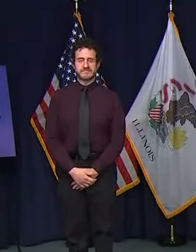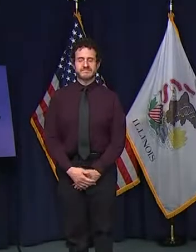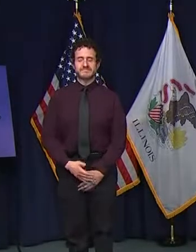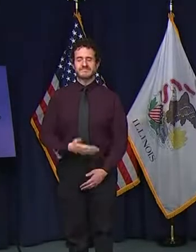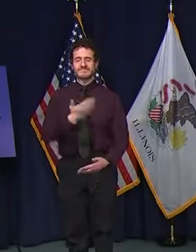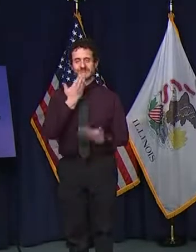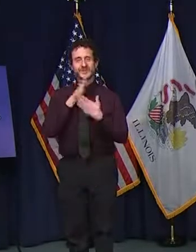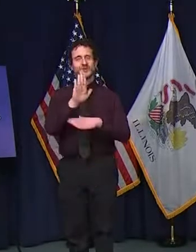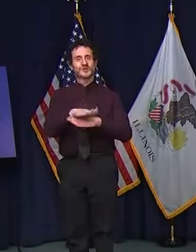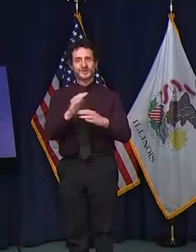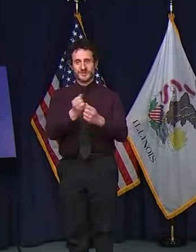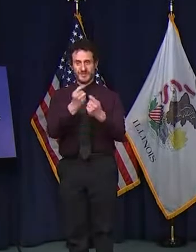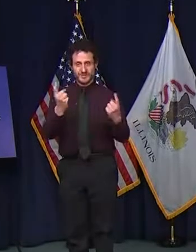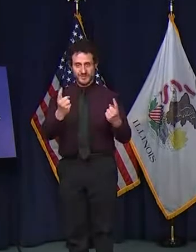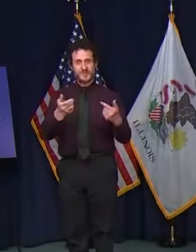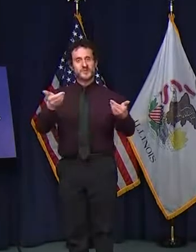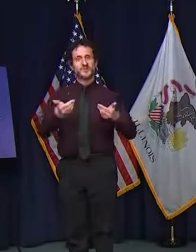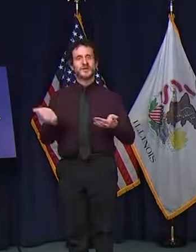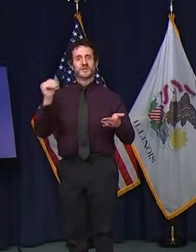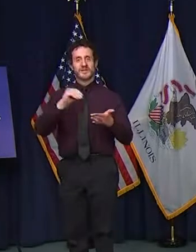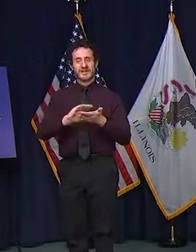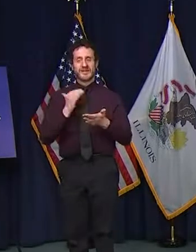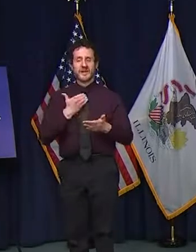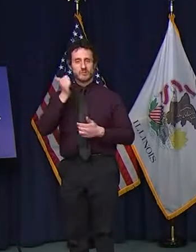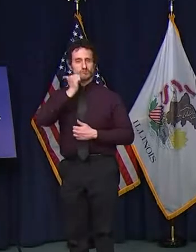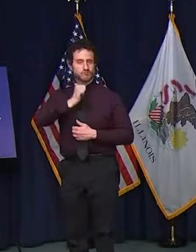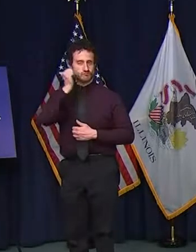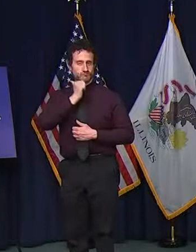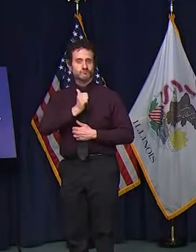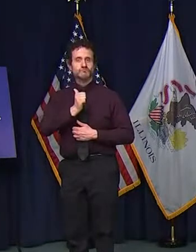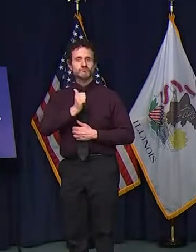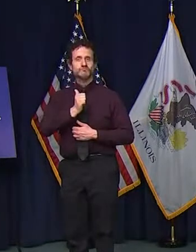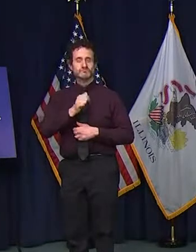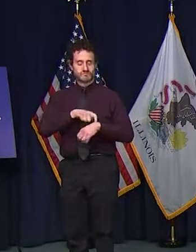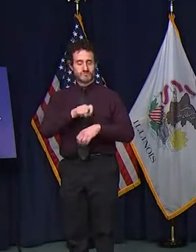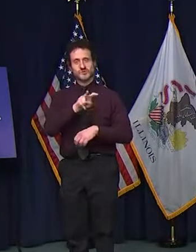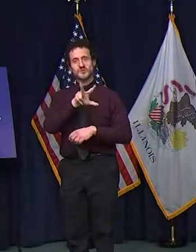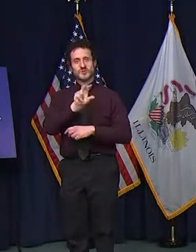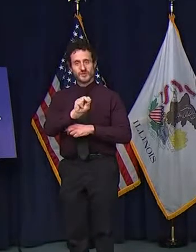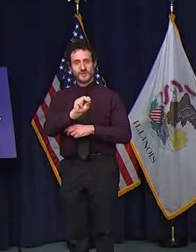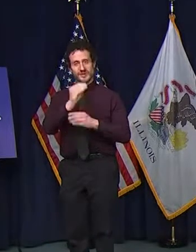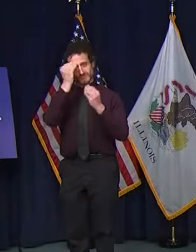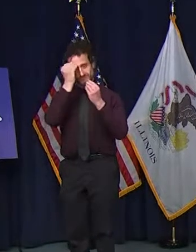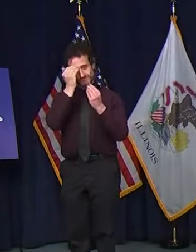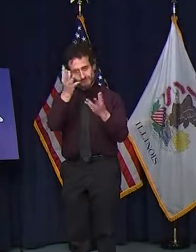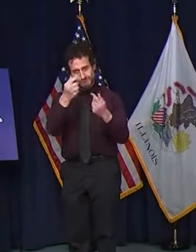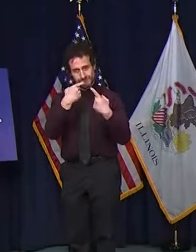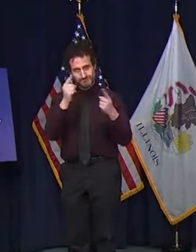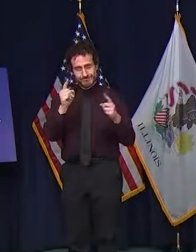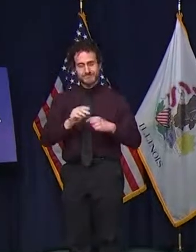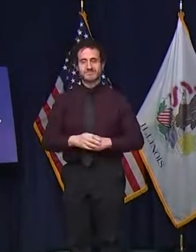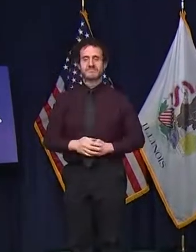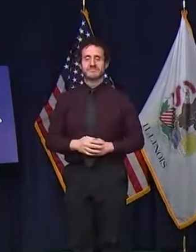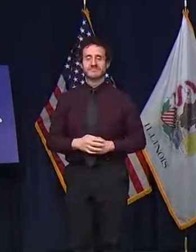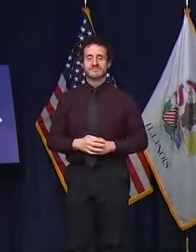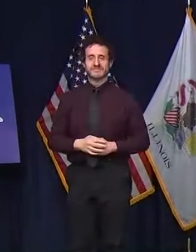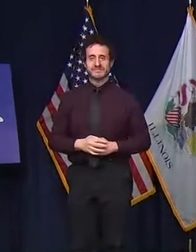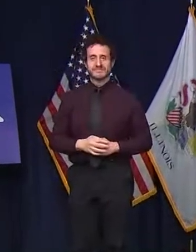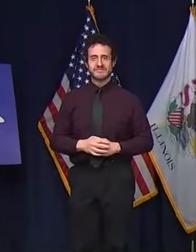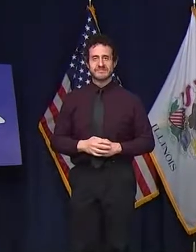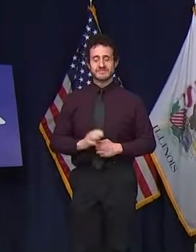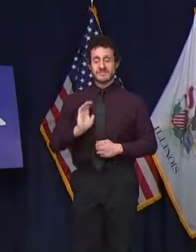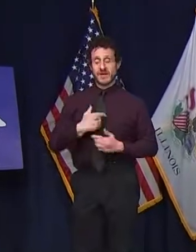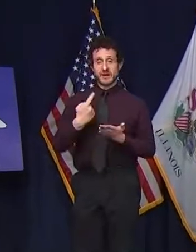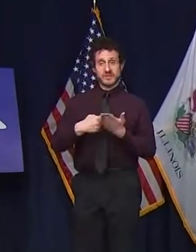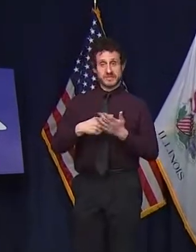Good afternoon, everyone, and welcome back to our regular daily 2:30 briefing. To kick off our conversation